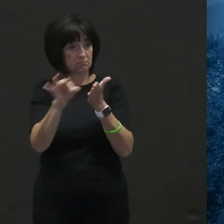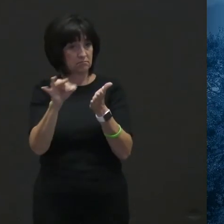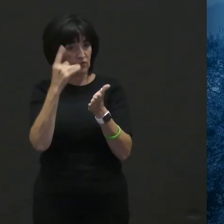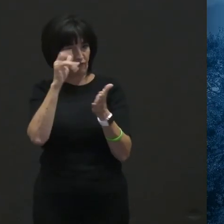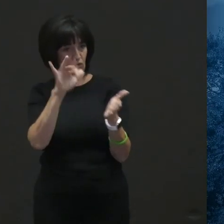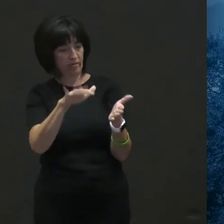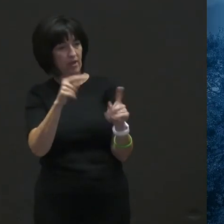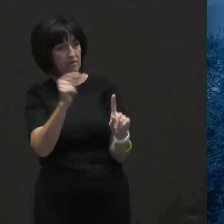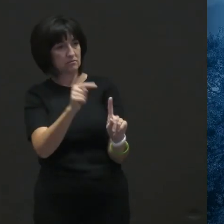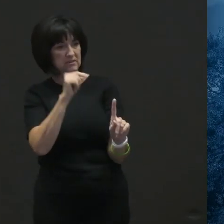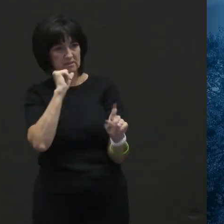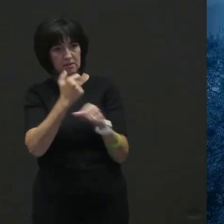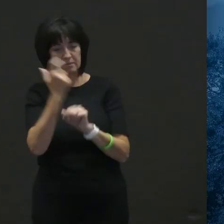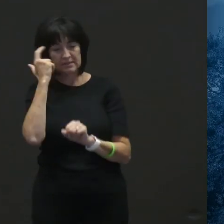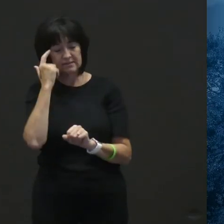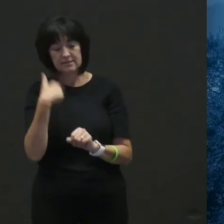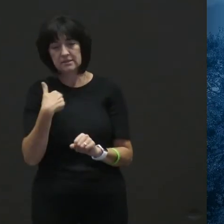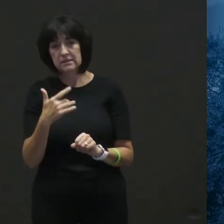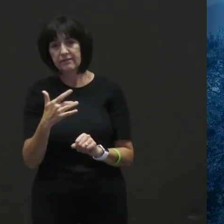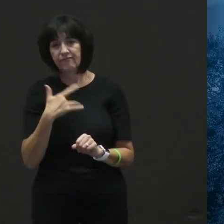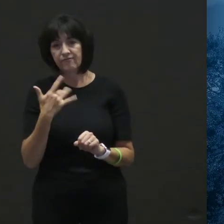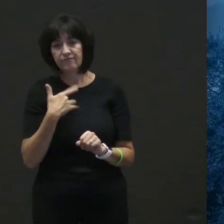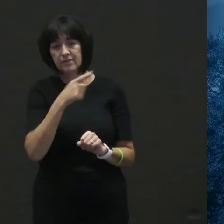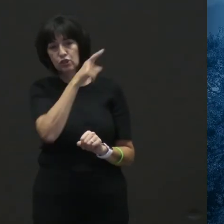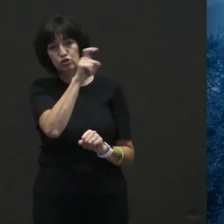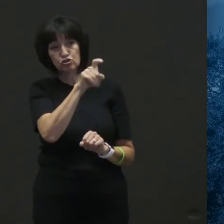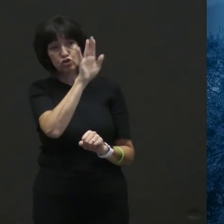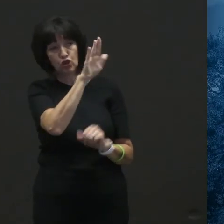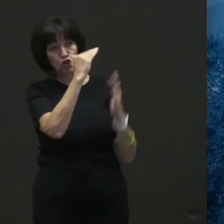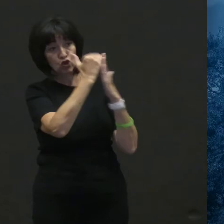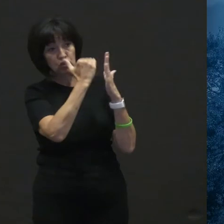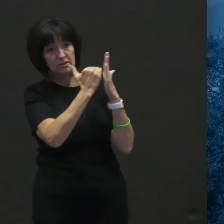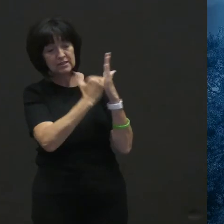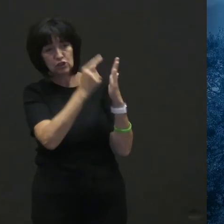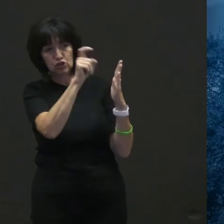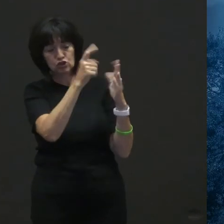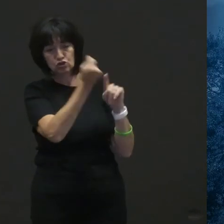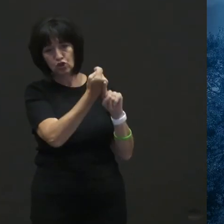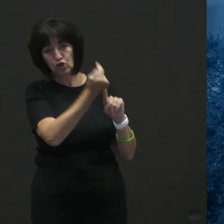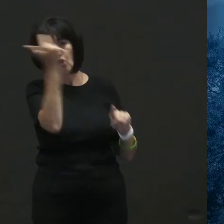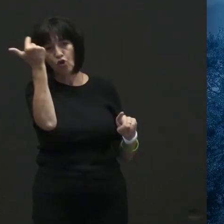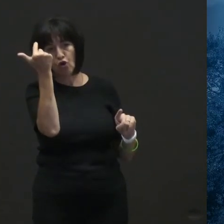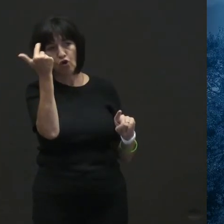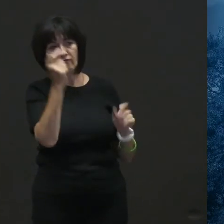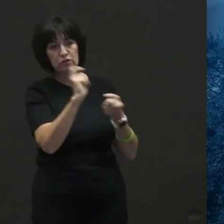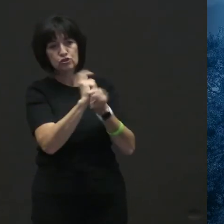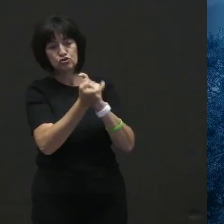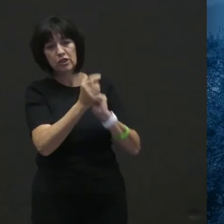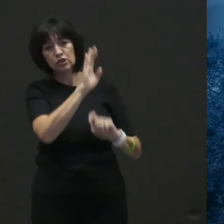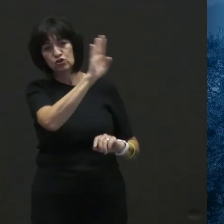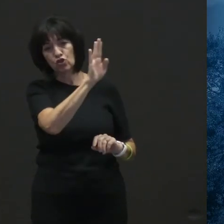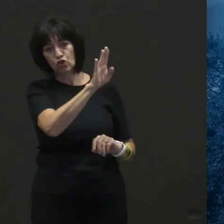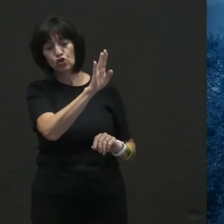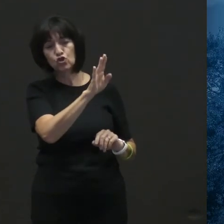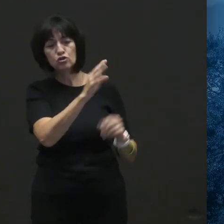it and or at least change their methodology of calculating the gating